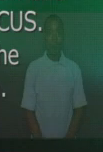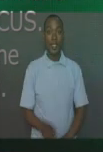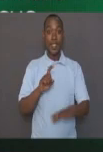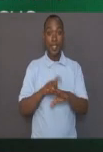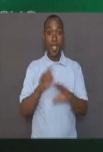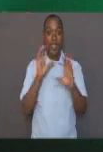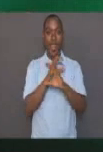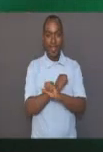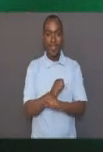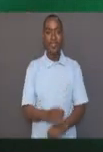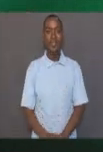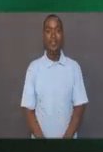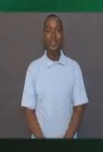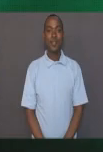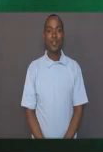Time's up.